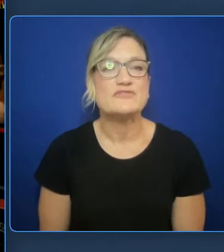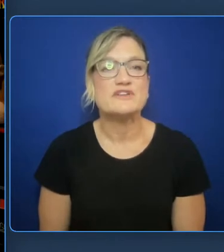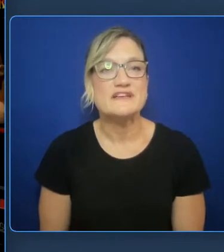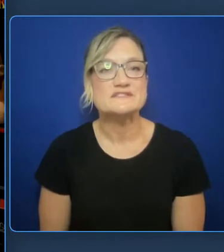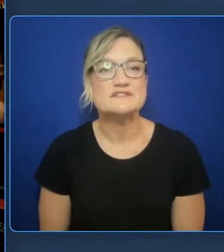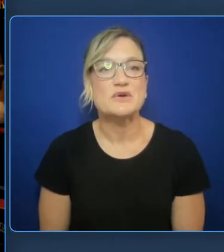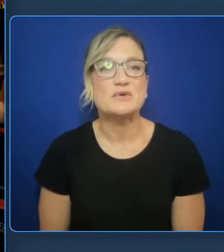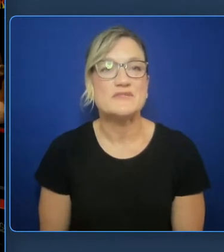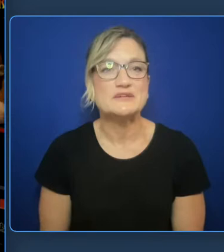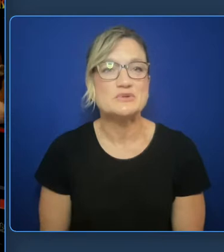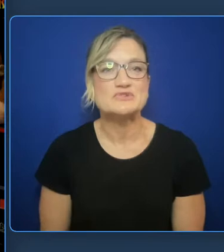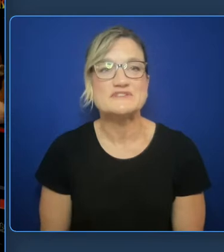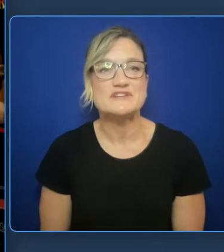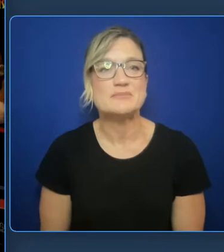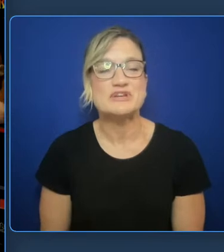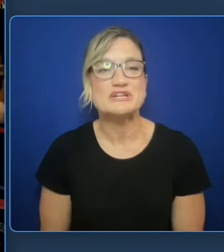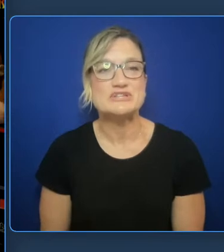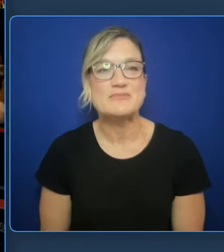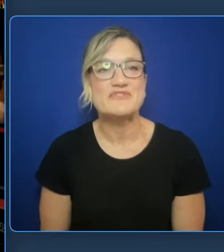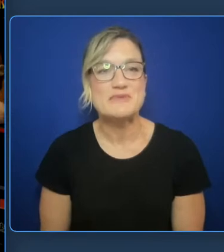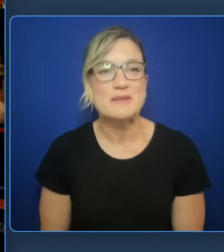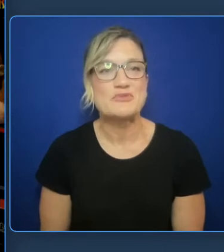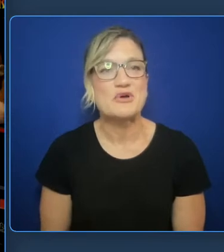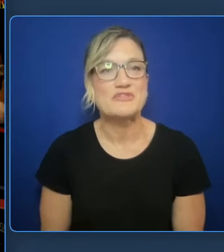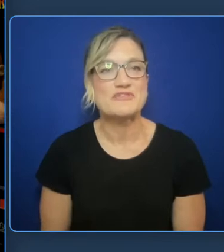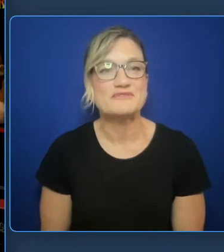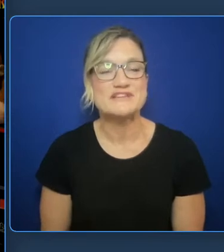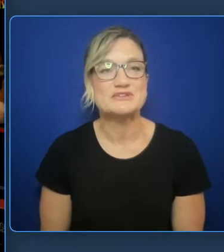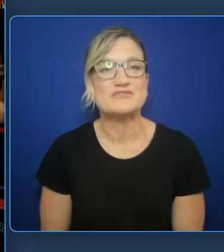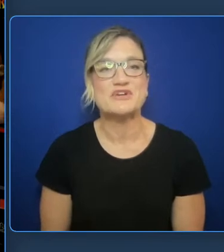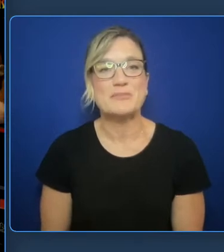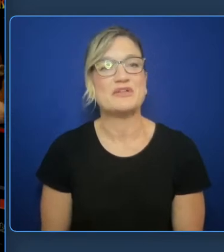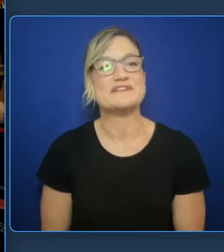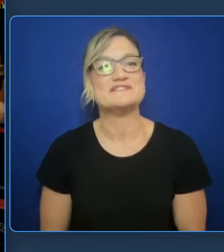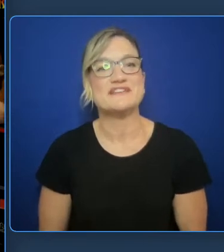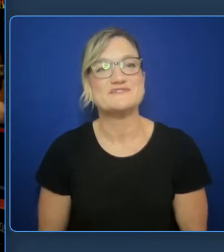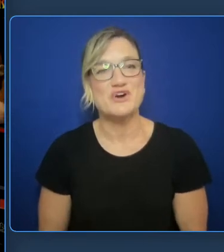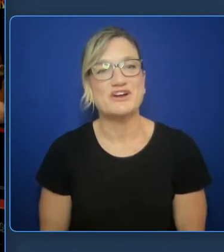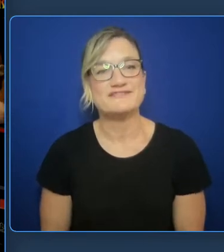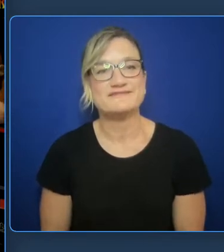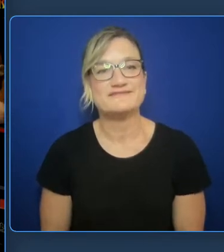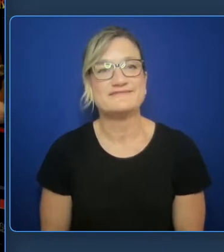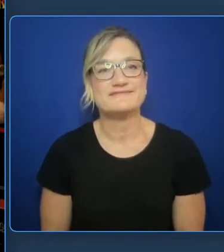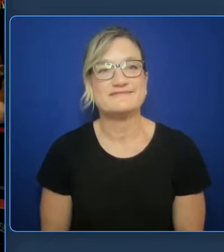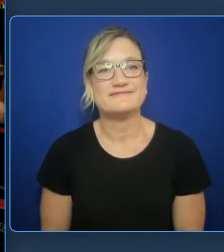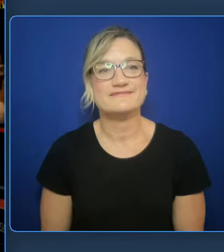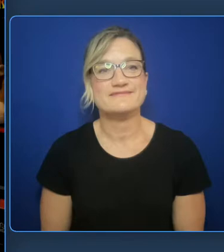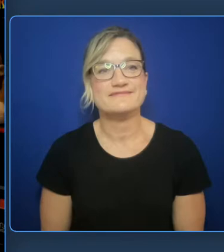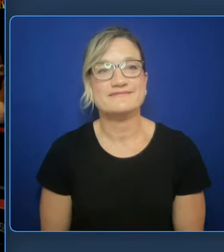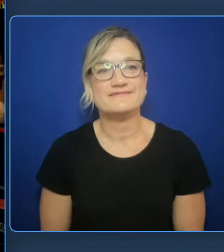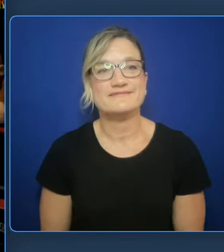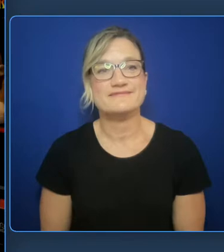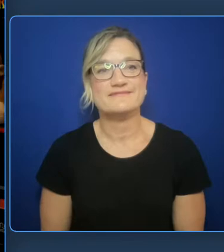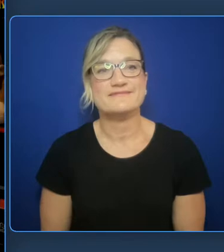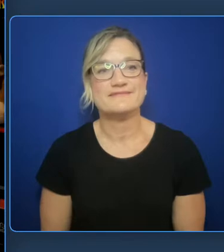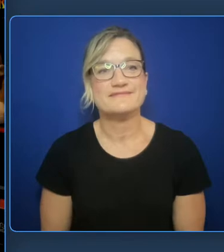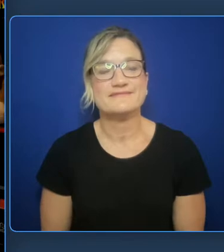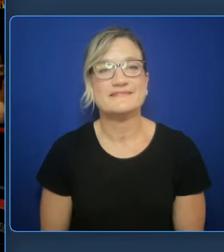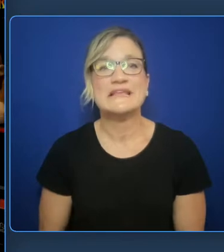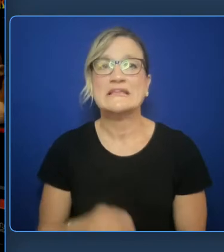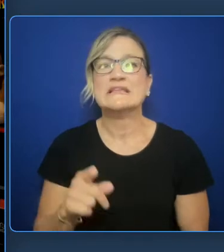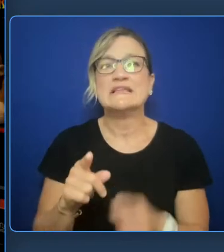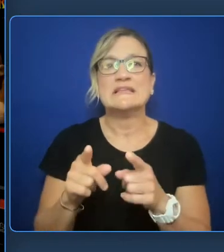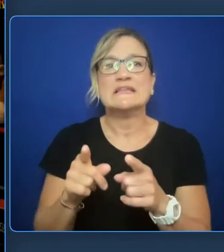We've had four different events, so the interpreters have done a pretty good job of keeping up with all the technical vocabulary thus far. Yeah, this is a